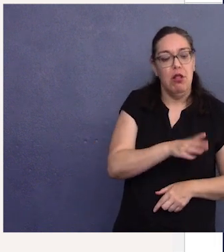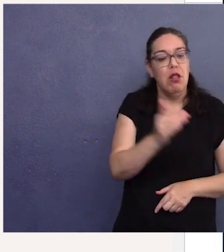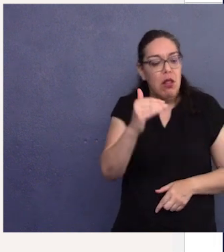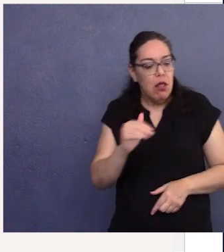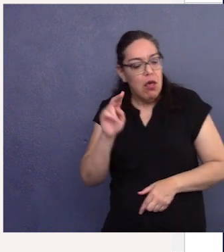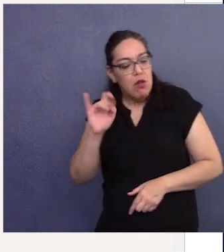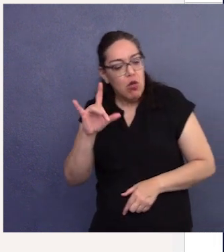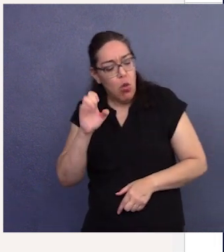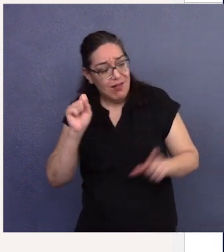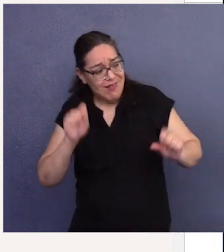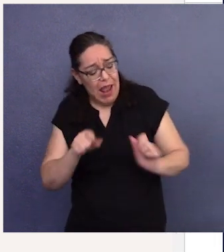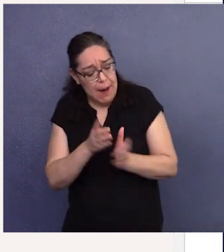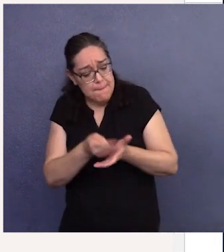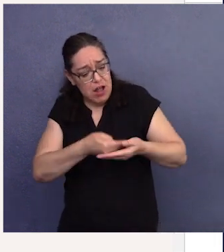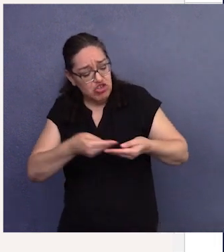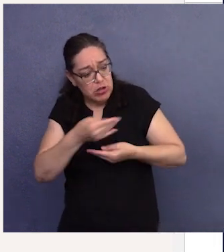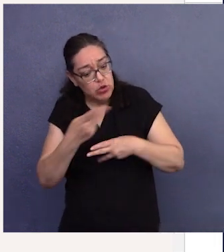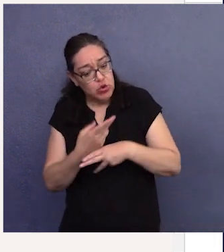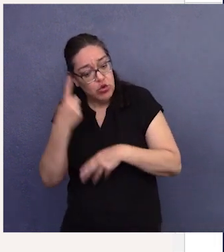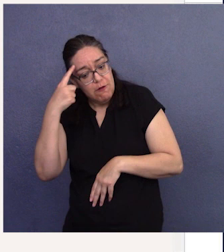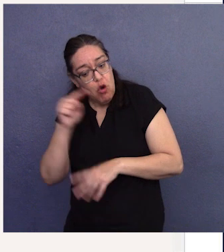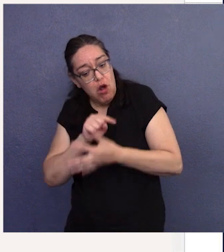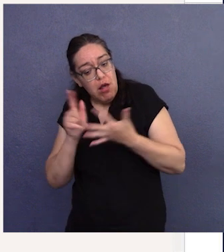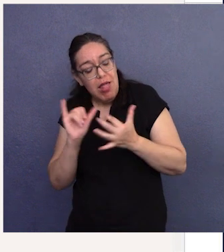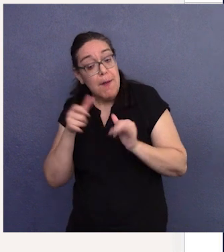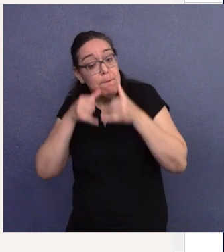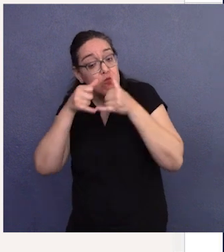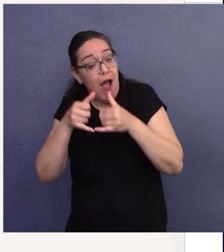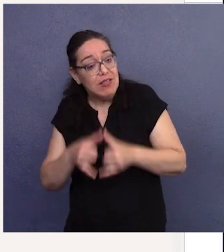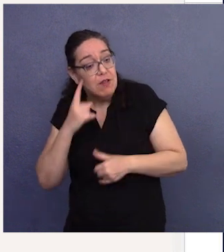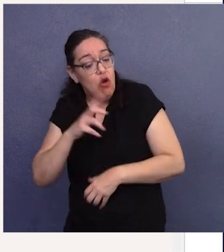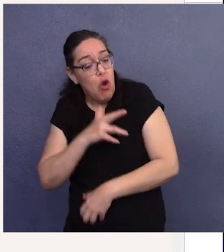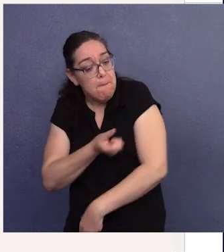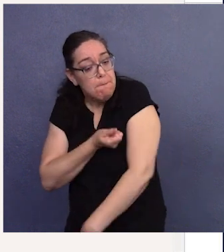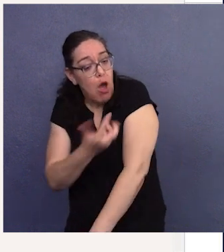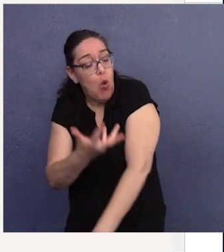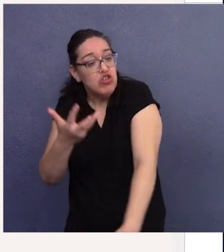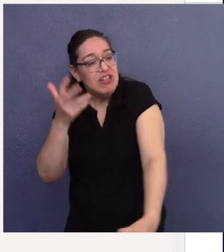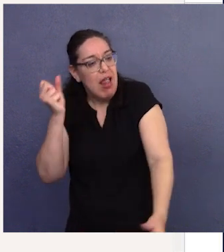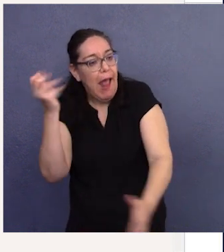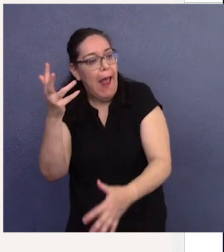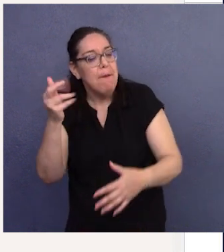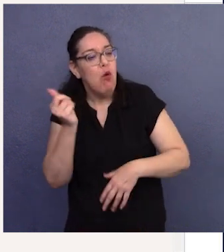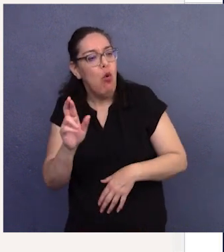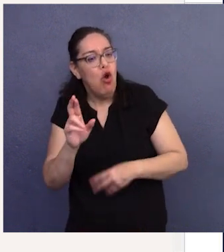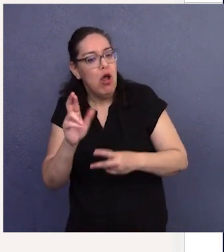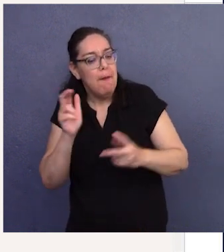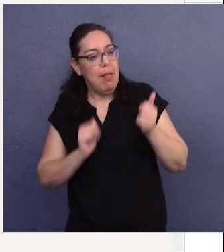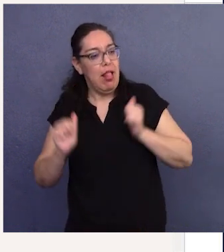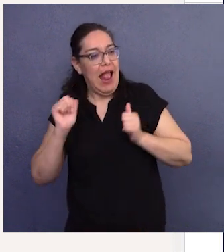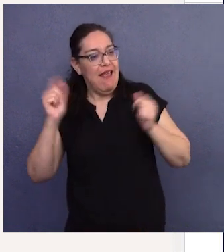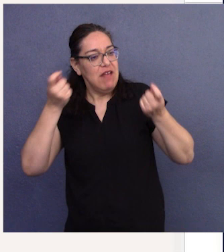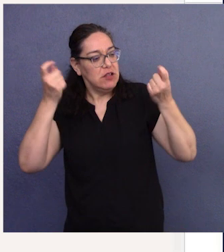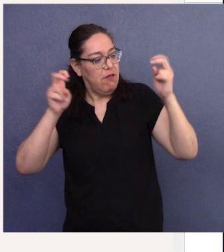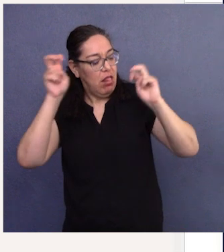Nicole with, can budget be used for things like prizes for poetry slams or play festivals? So